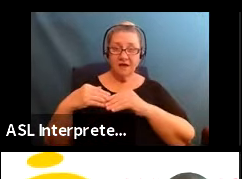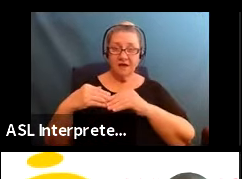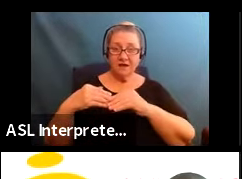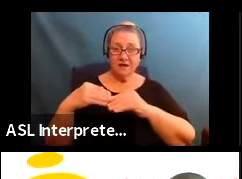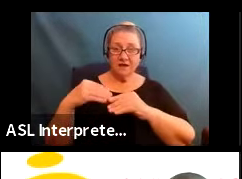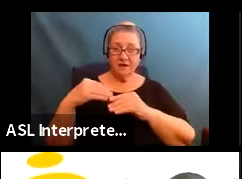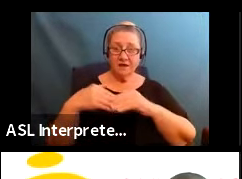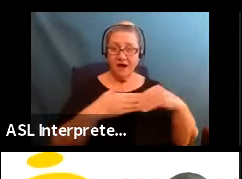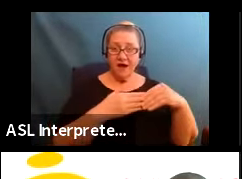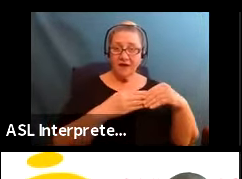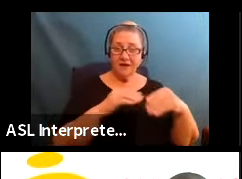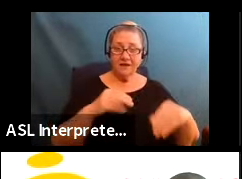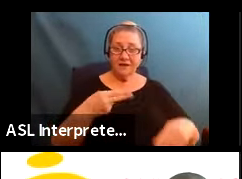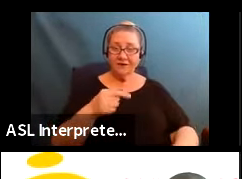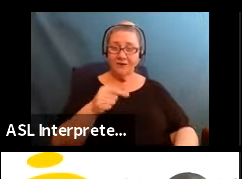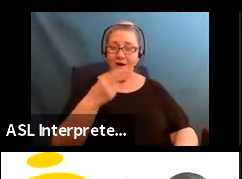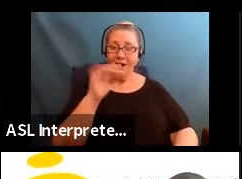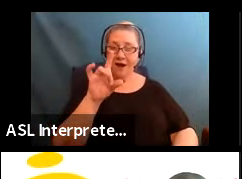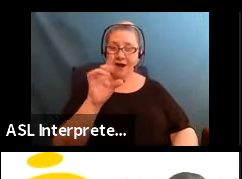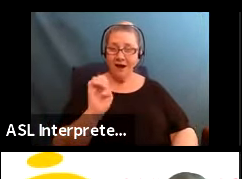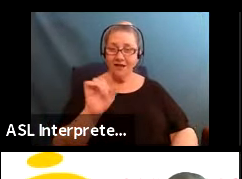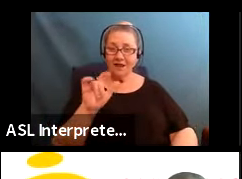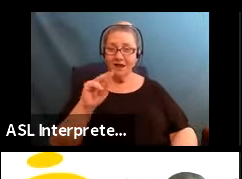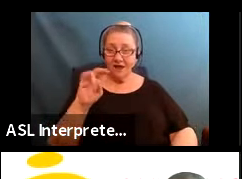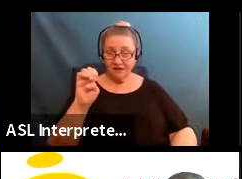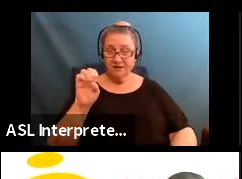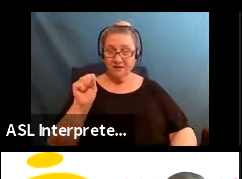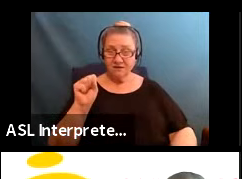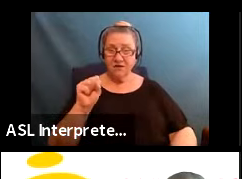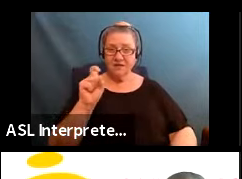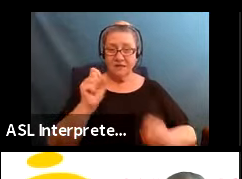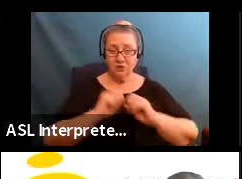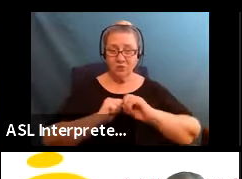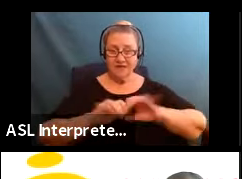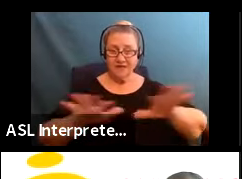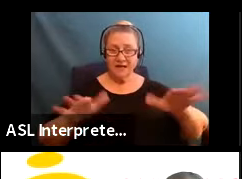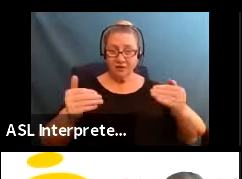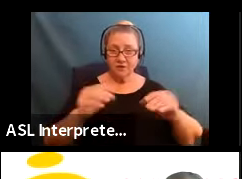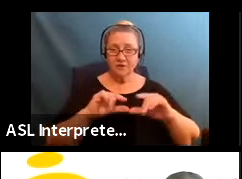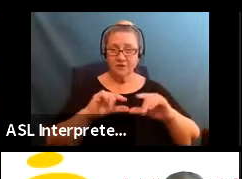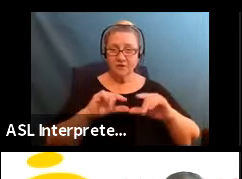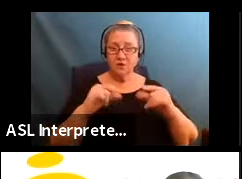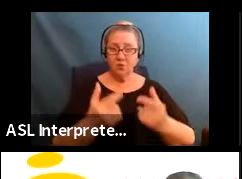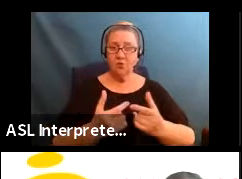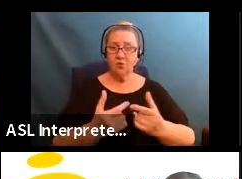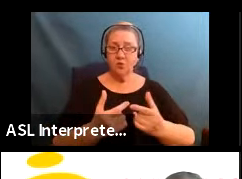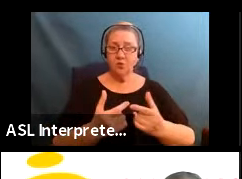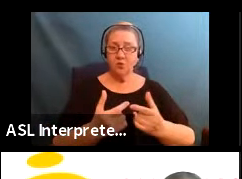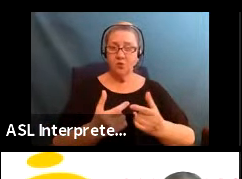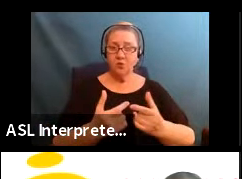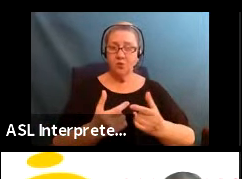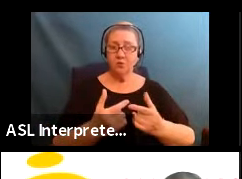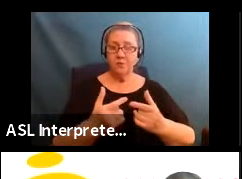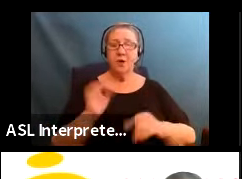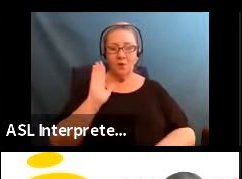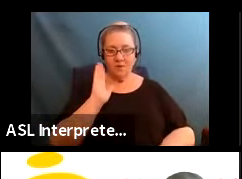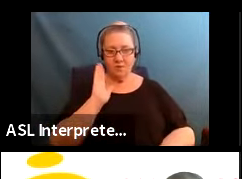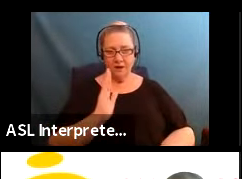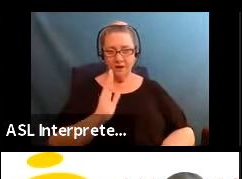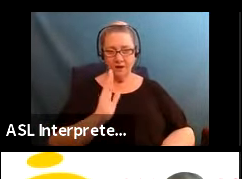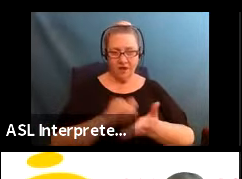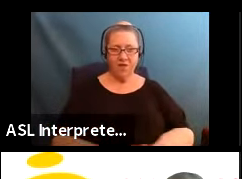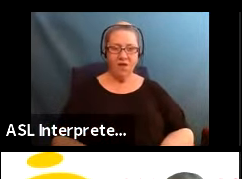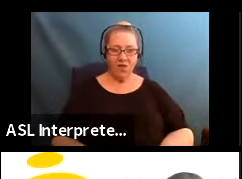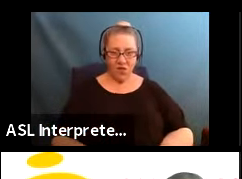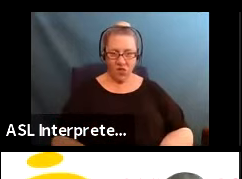And Dr. Aragon thought that was a great idea. And so we will implement that. Similarly, I think from